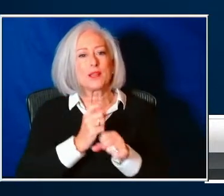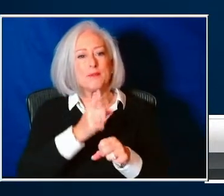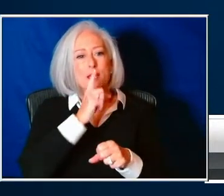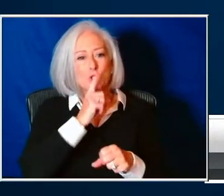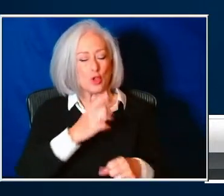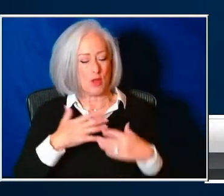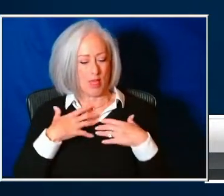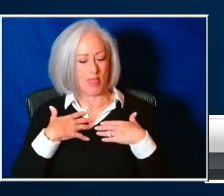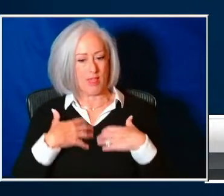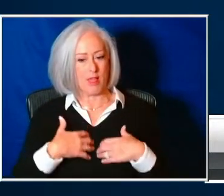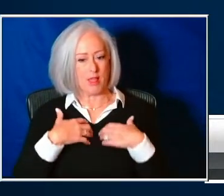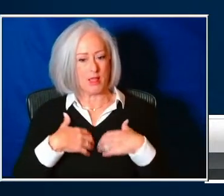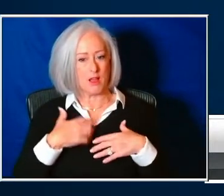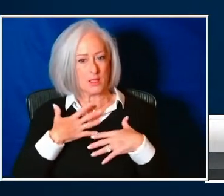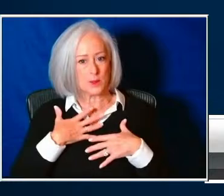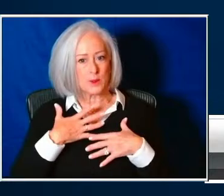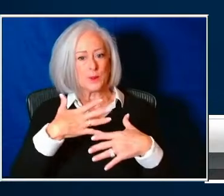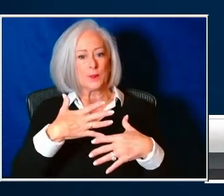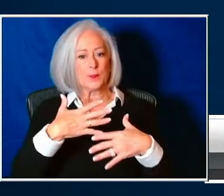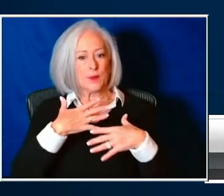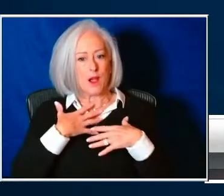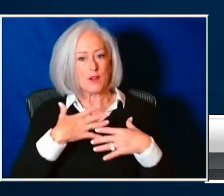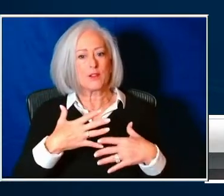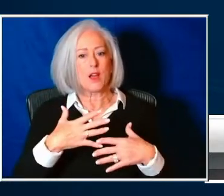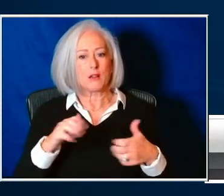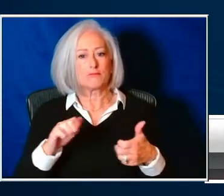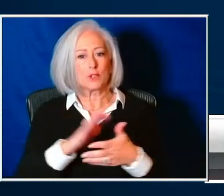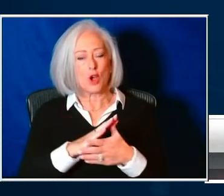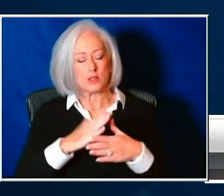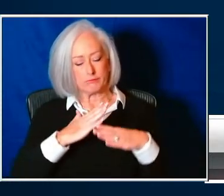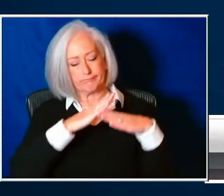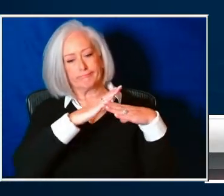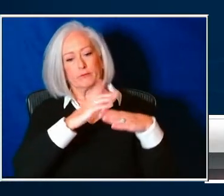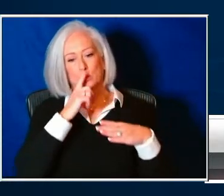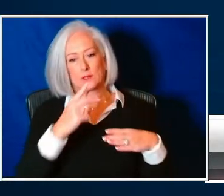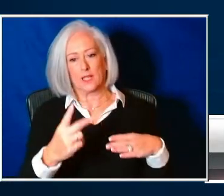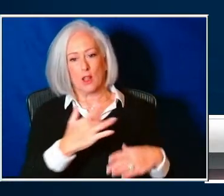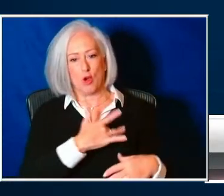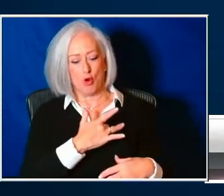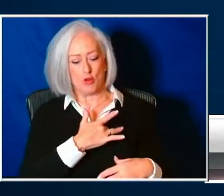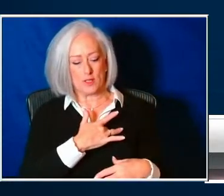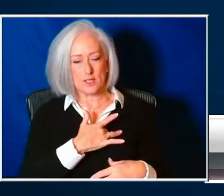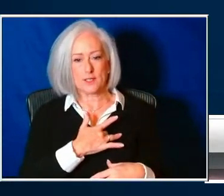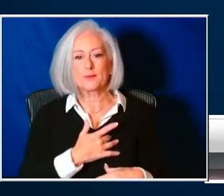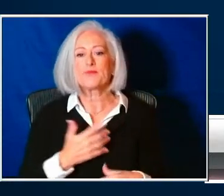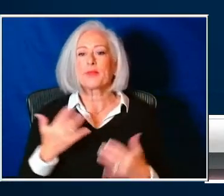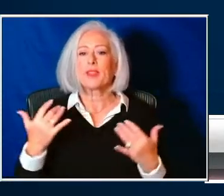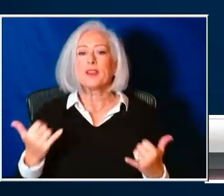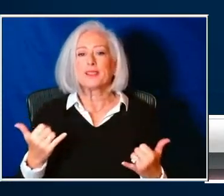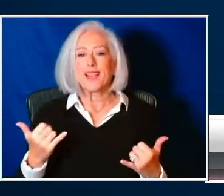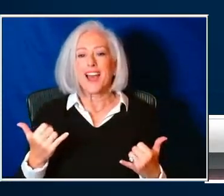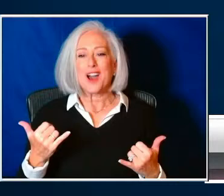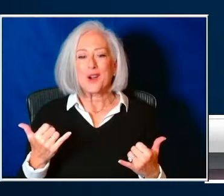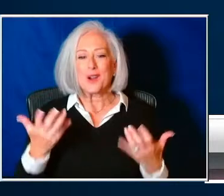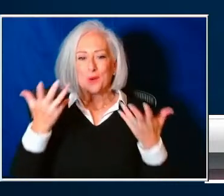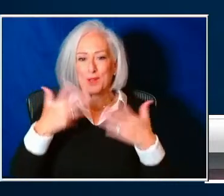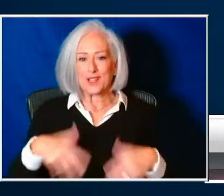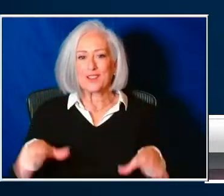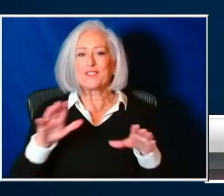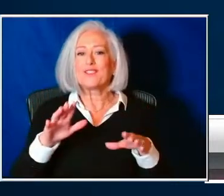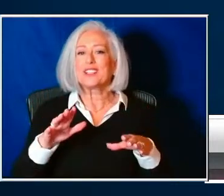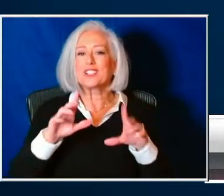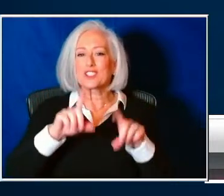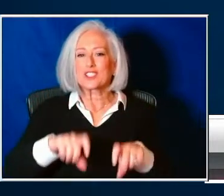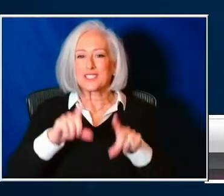pictures a final quality check, Okay, almost and done. then we'll move you out of the scanner and help you get ready to go back to the consult room. Just one